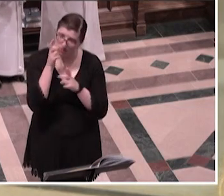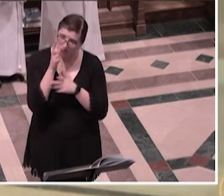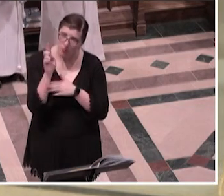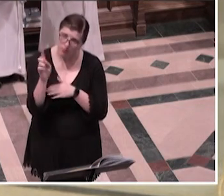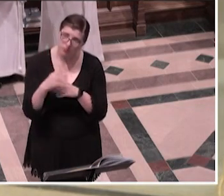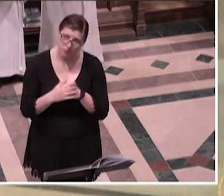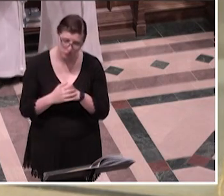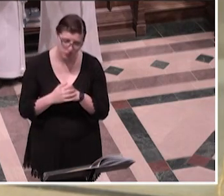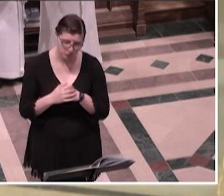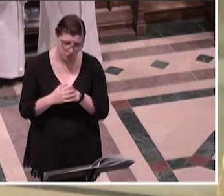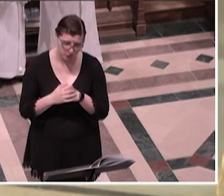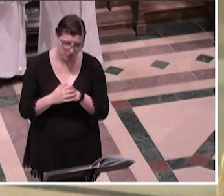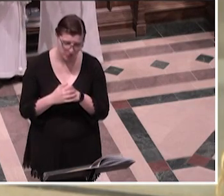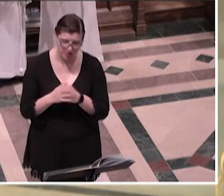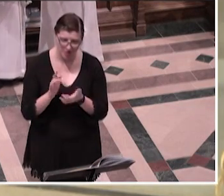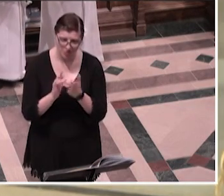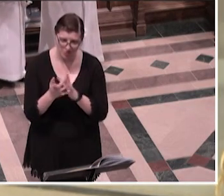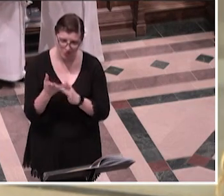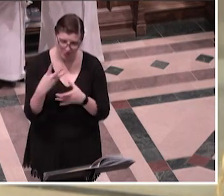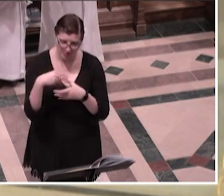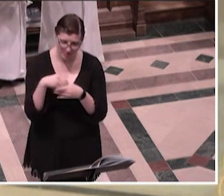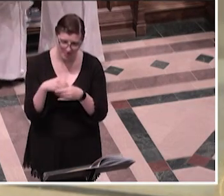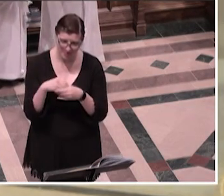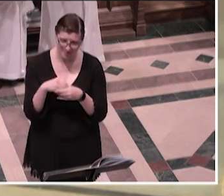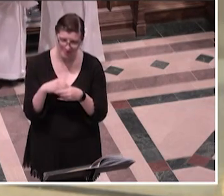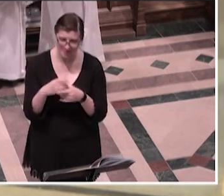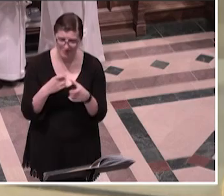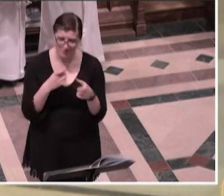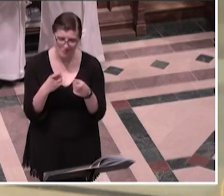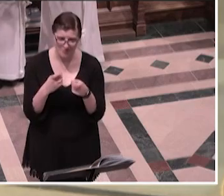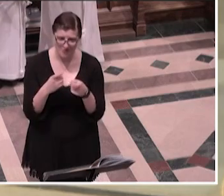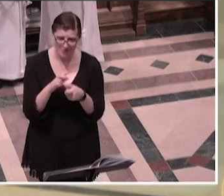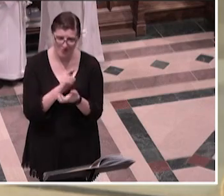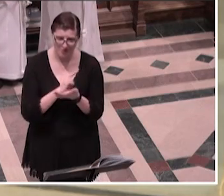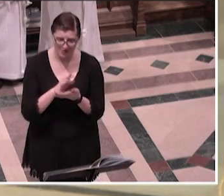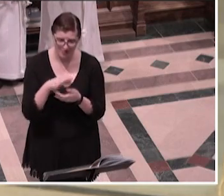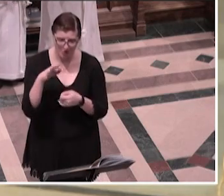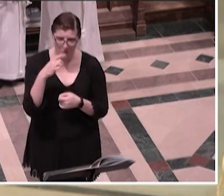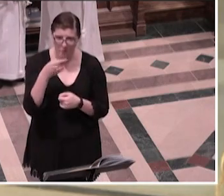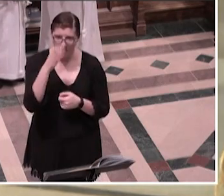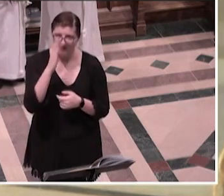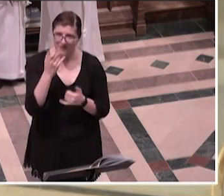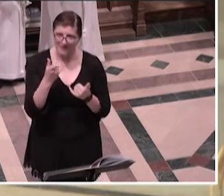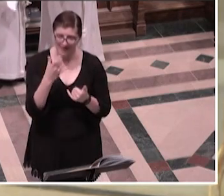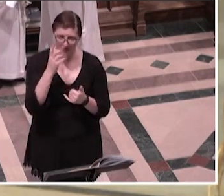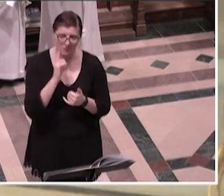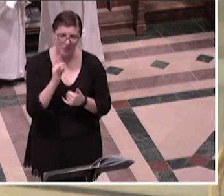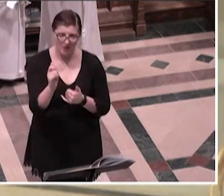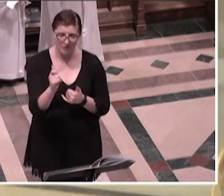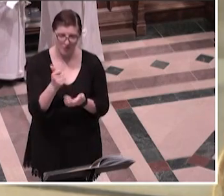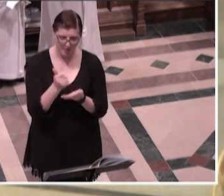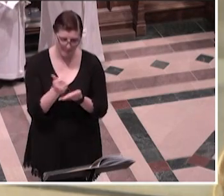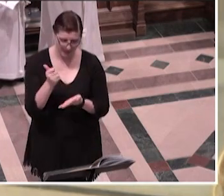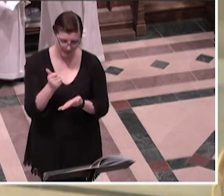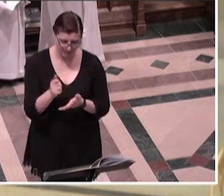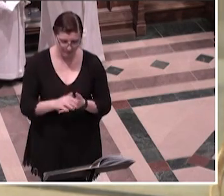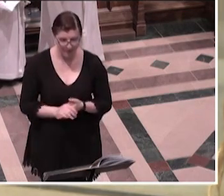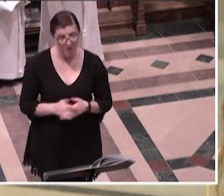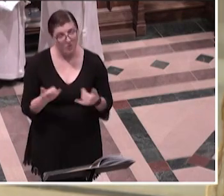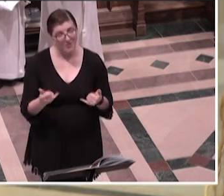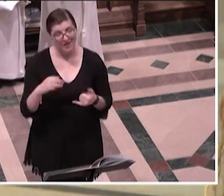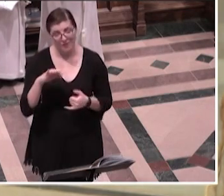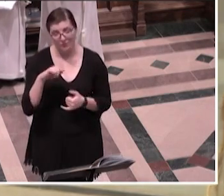and reigns with you in the Holy Spirit, one God, now and forever. Amen. My friends, during this flu